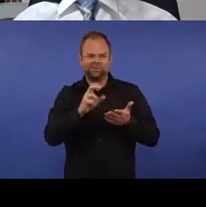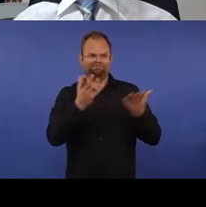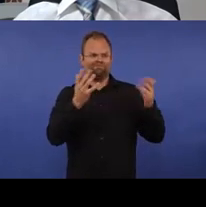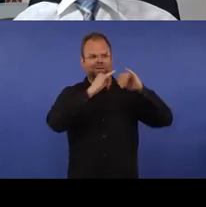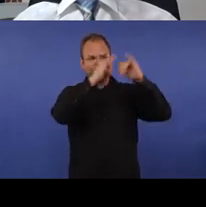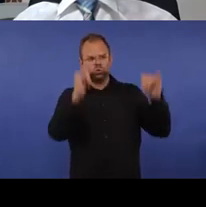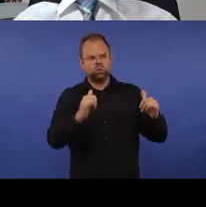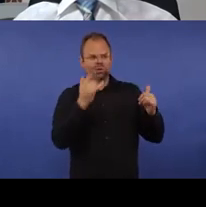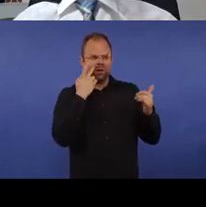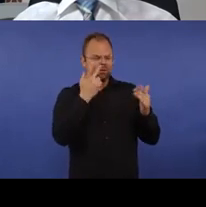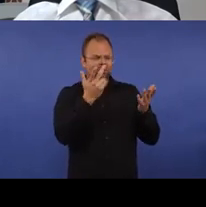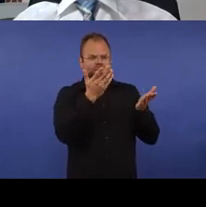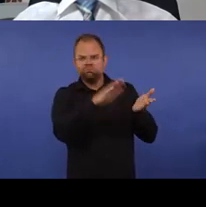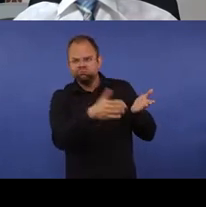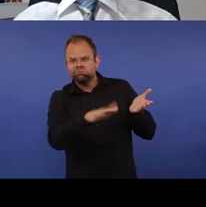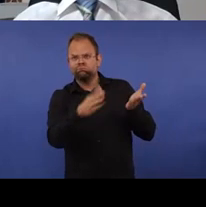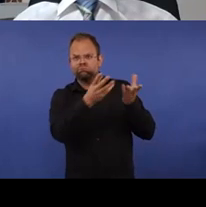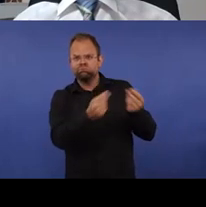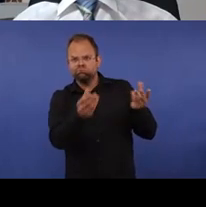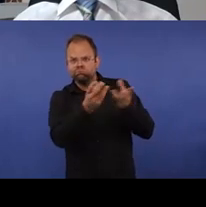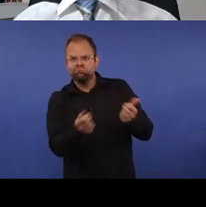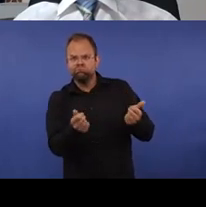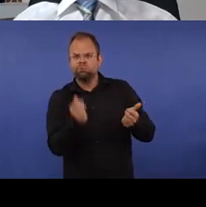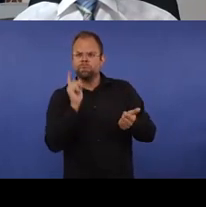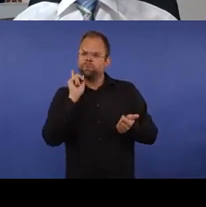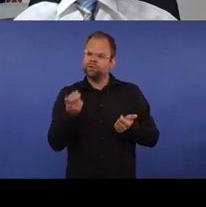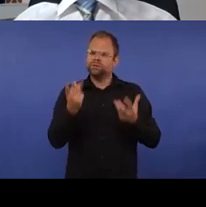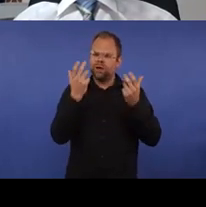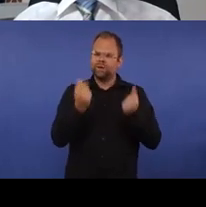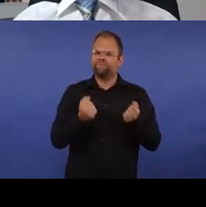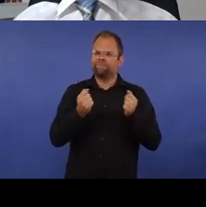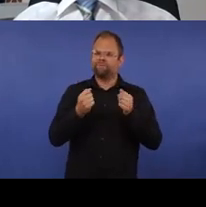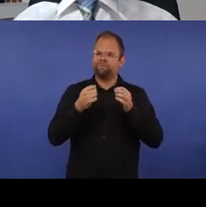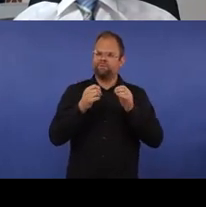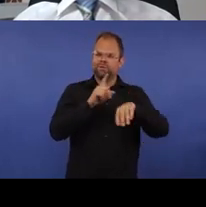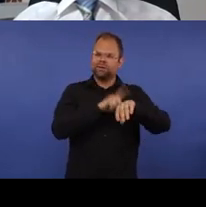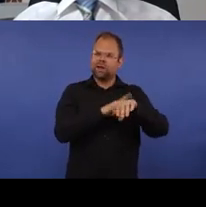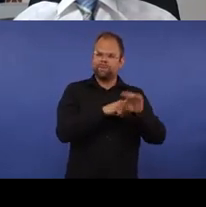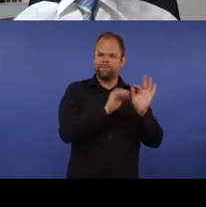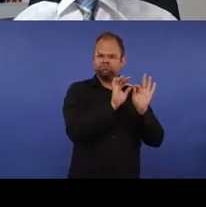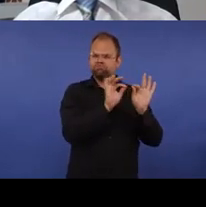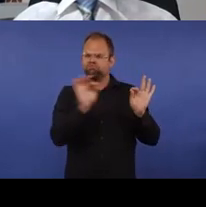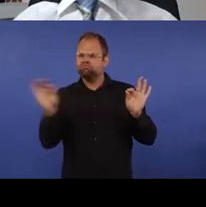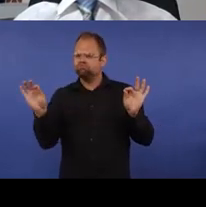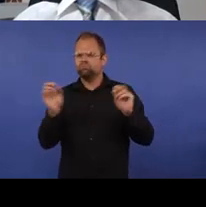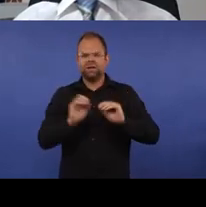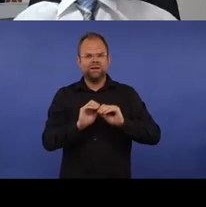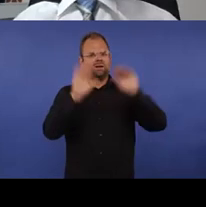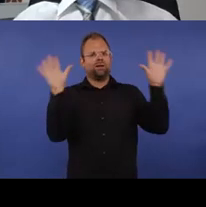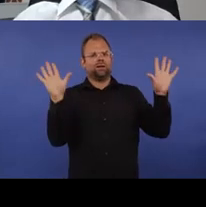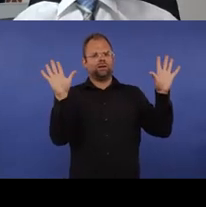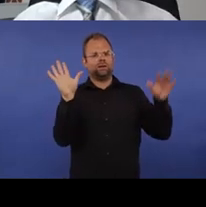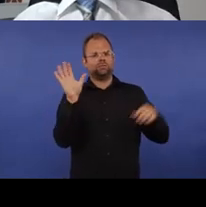no private or public funding aimed at COVID-19 Mitsutoshi? recovery goes into institutions of any kind.